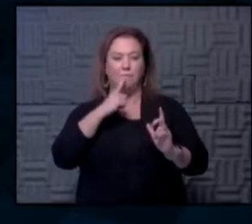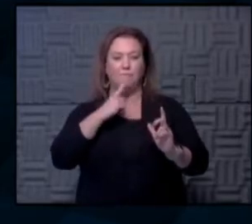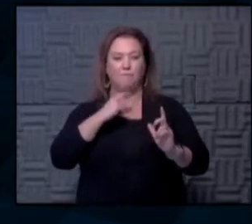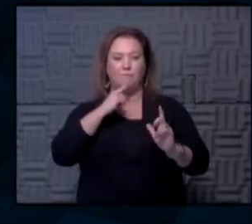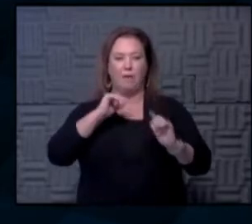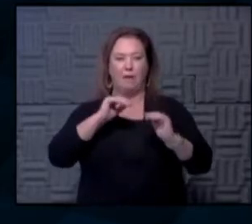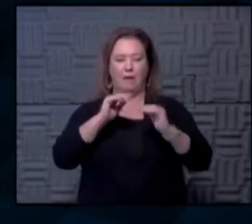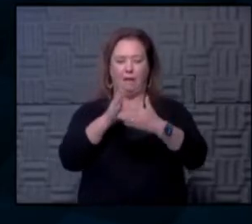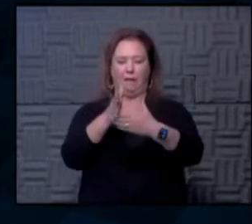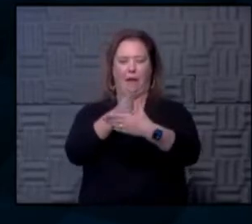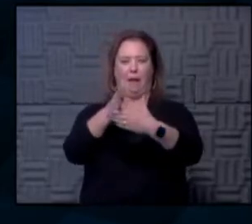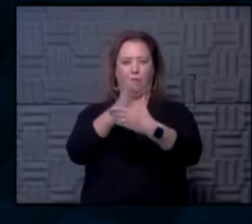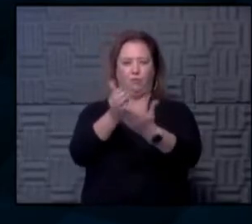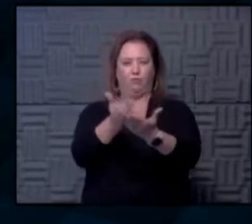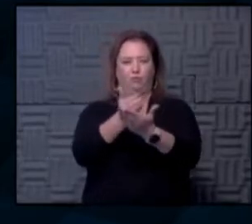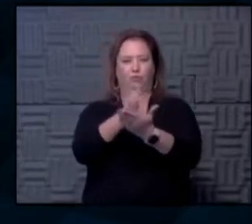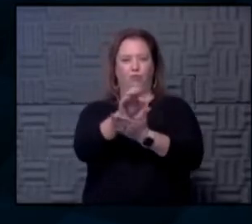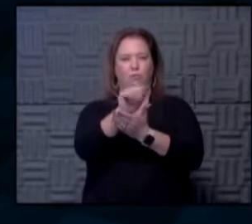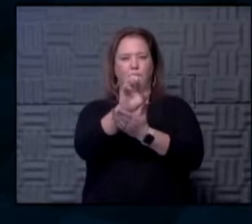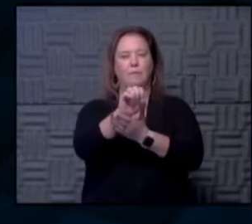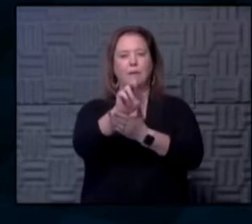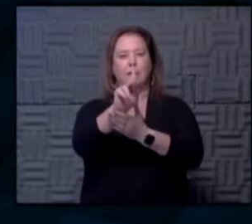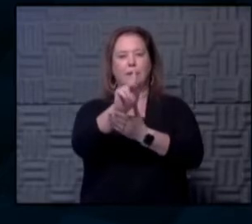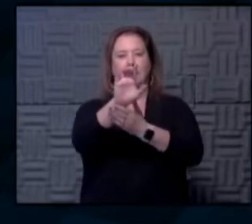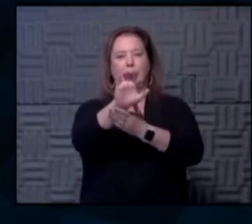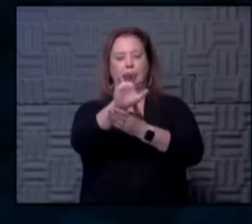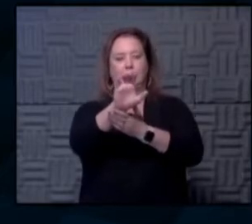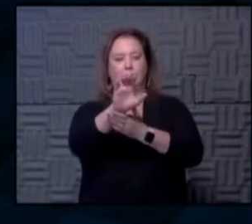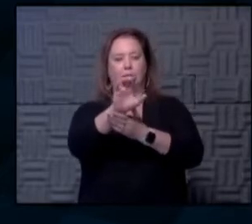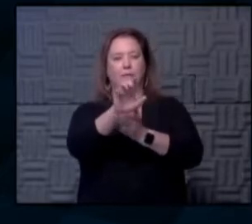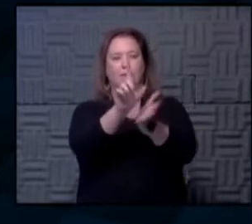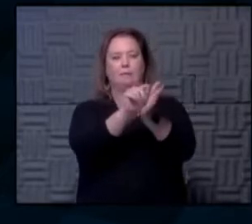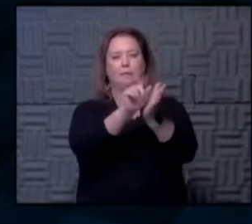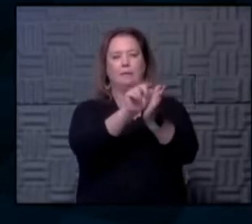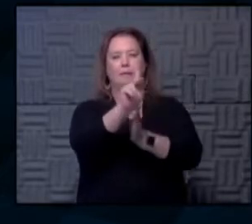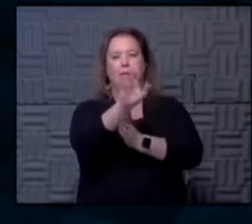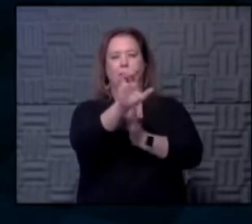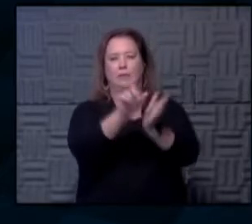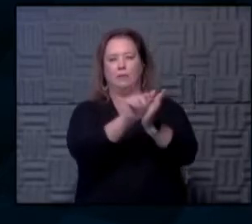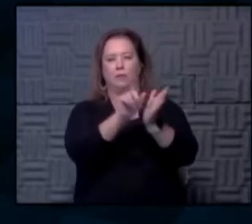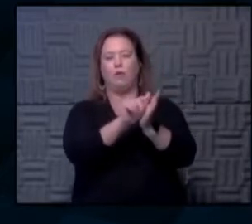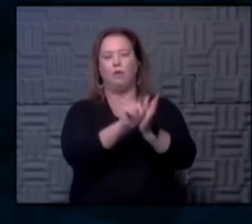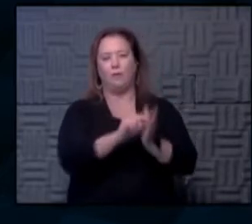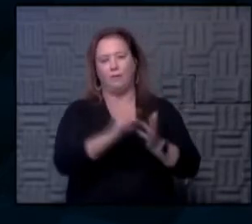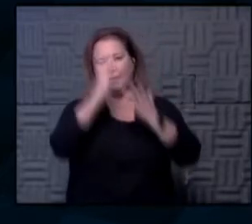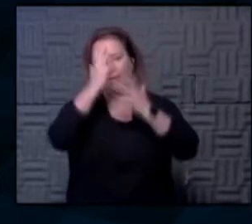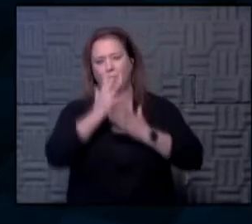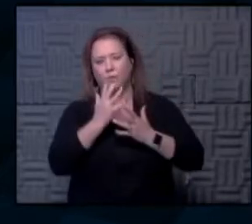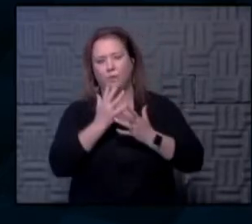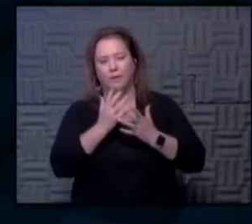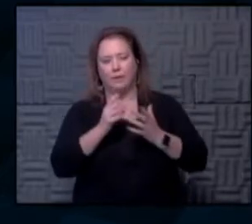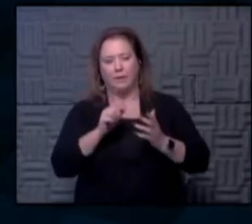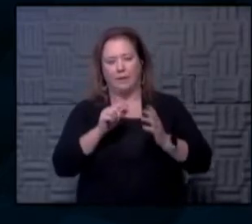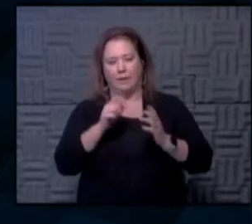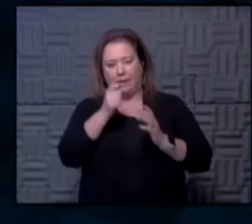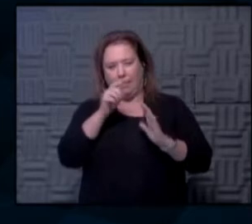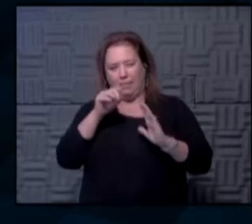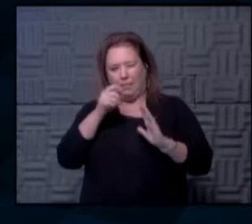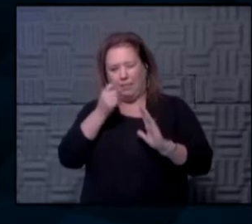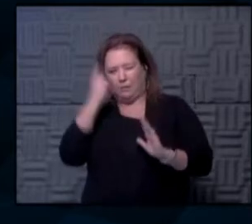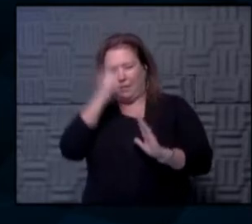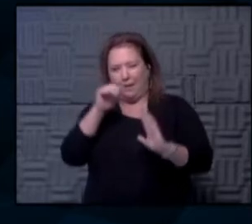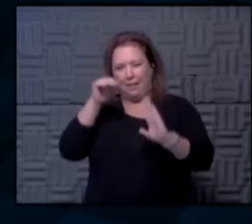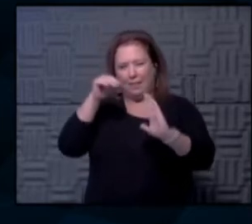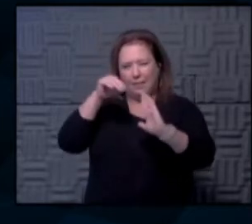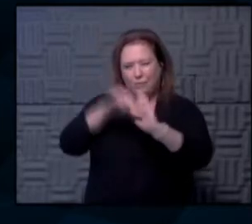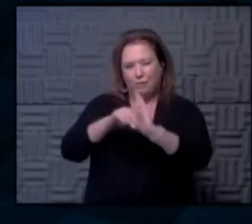average number of new cases per day in the Kansas City metro. This is the STAR data. Unfortunately, that little drop that it looks like